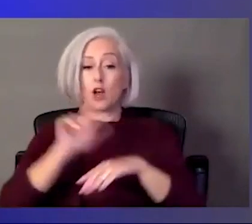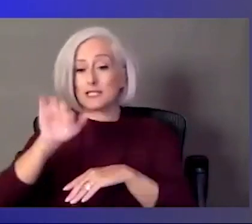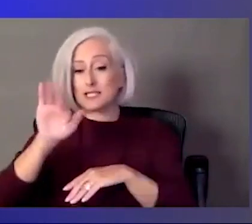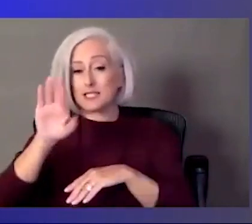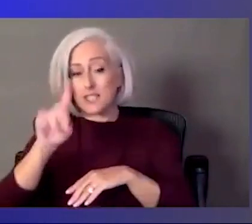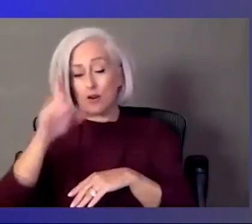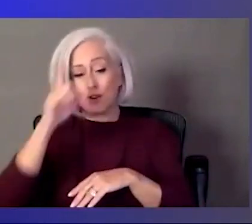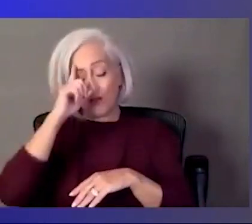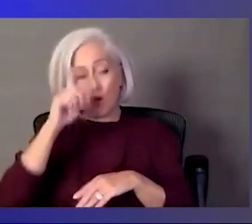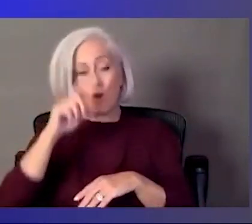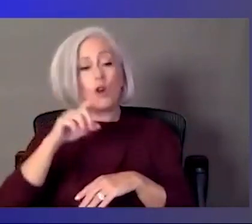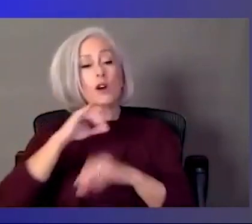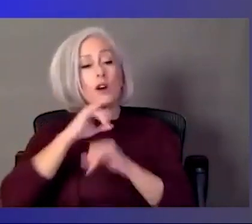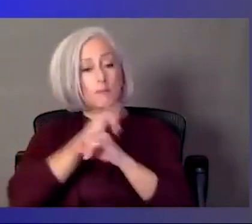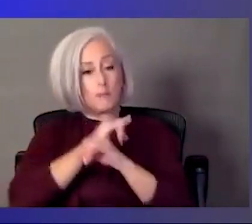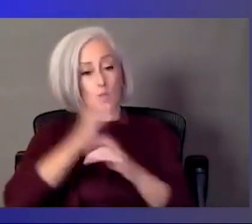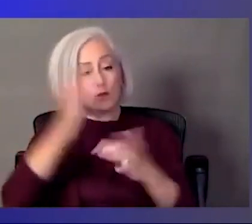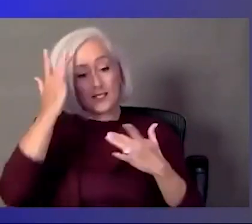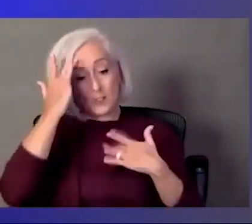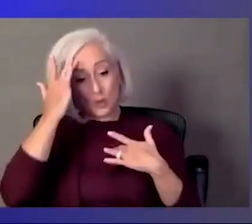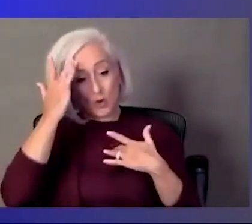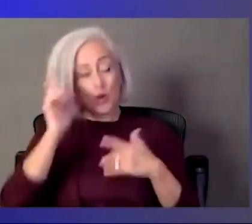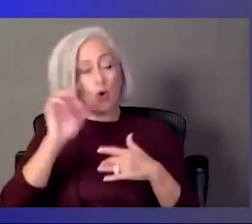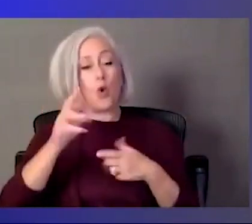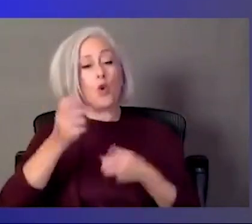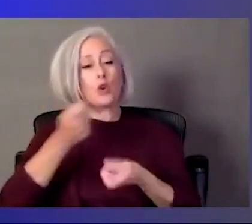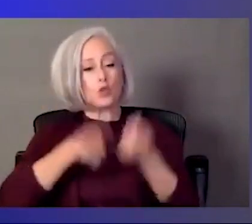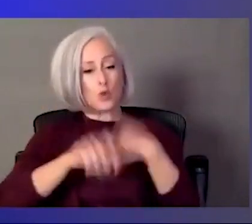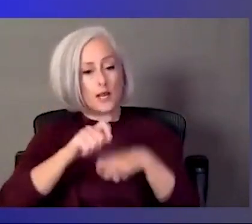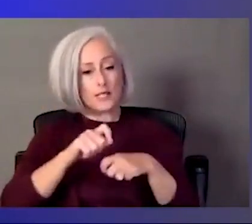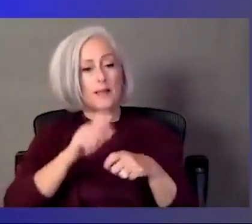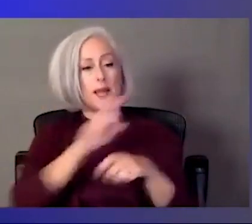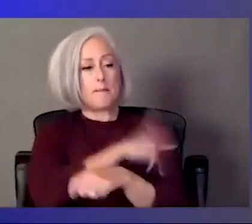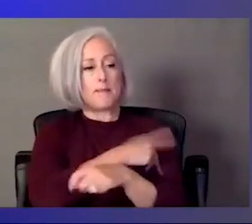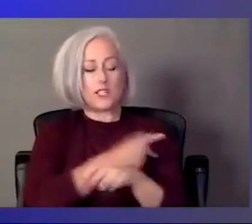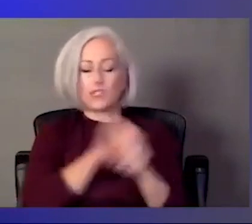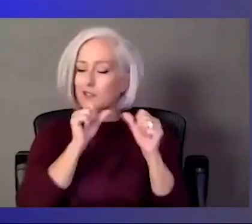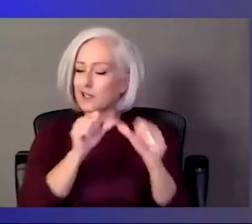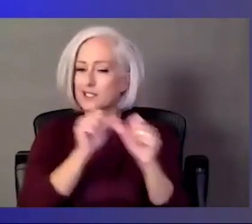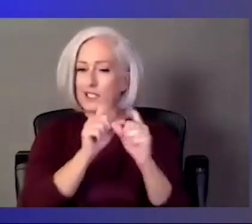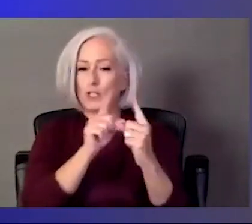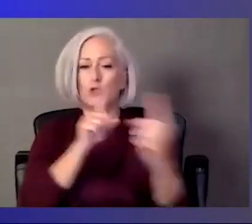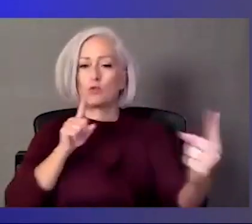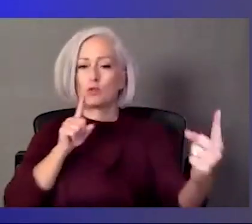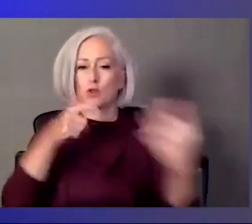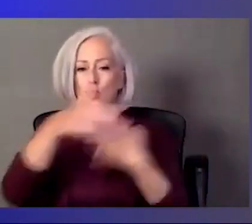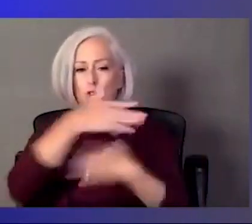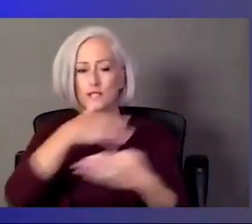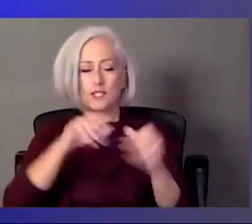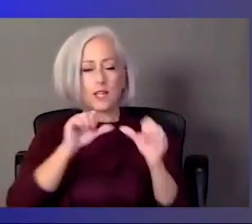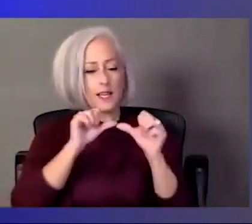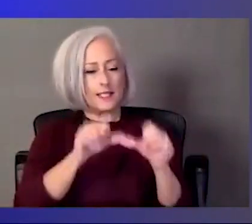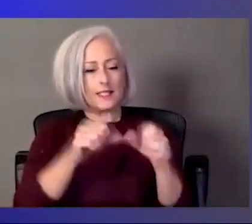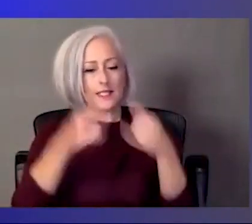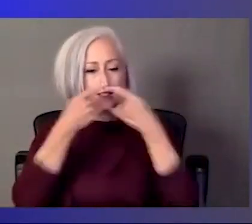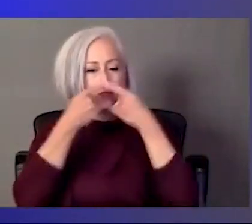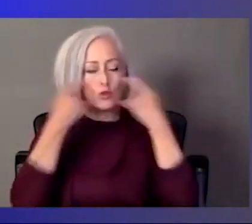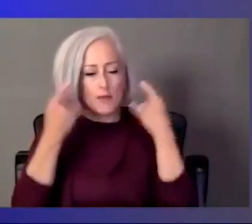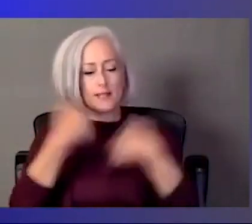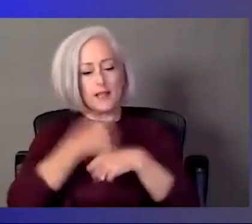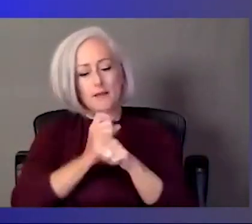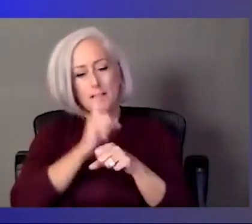our transplant patients is continue to social distance, continue to mask, make sure that your family members and your friends, your